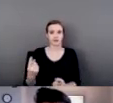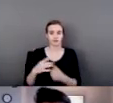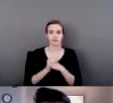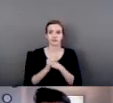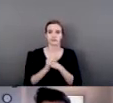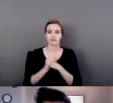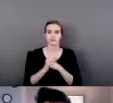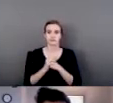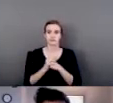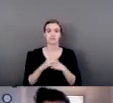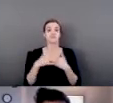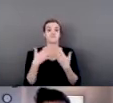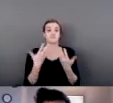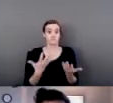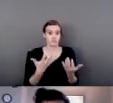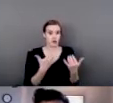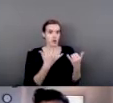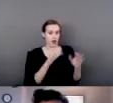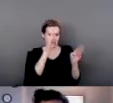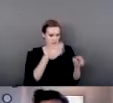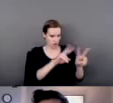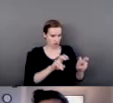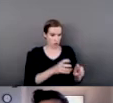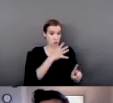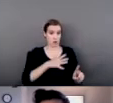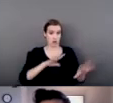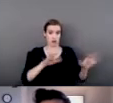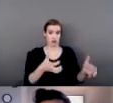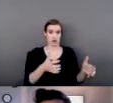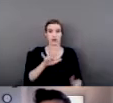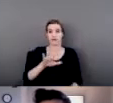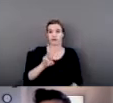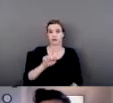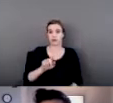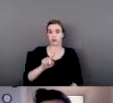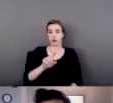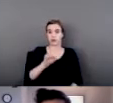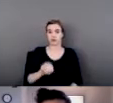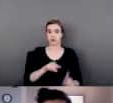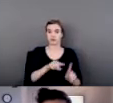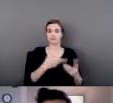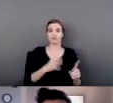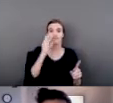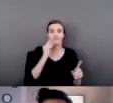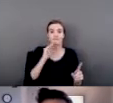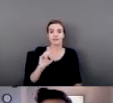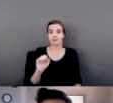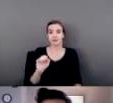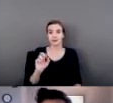he looked at women specifically, he found that 56.1% had experienced sexual violence,